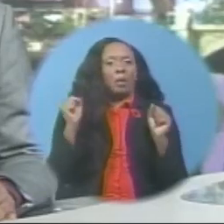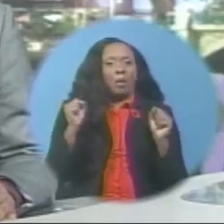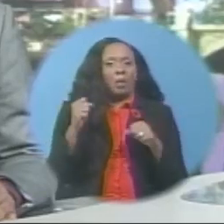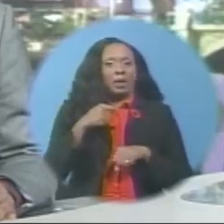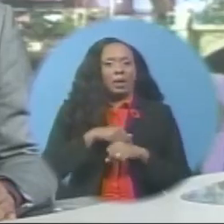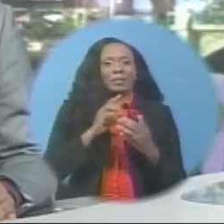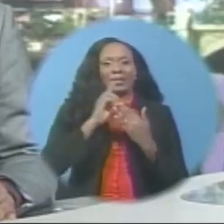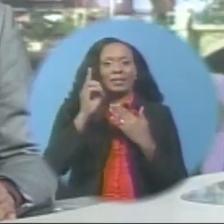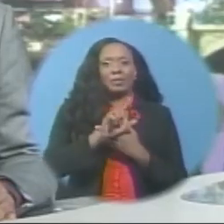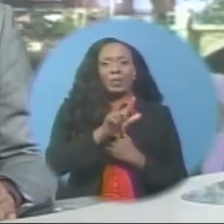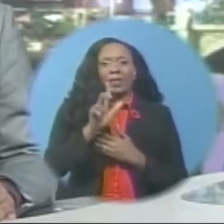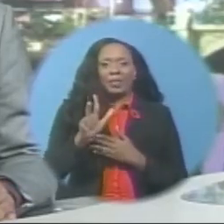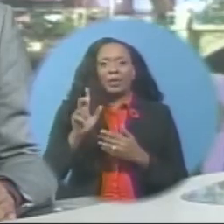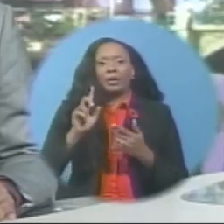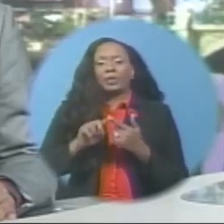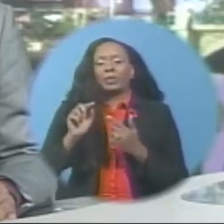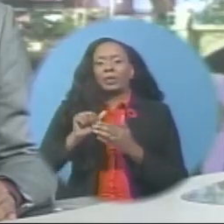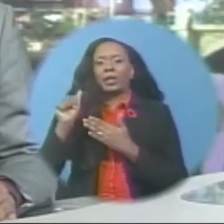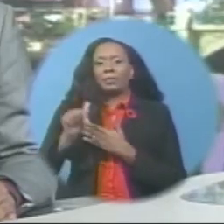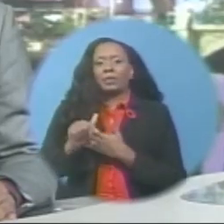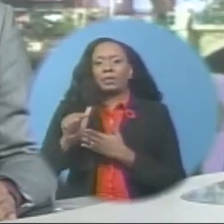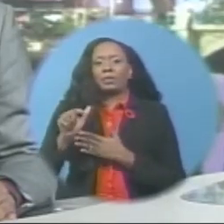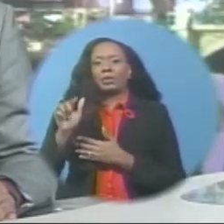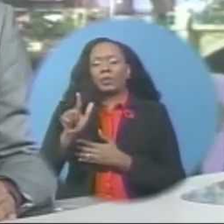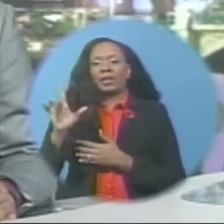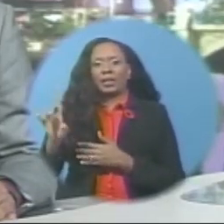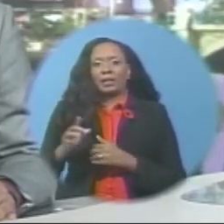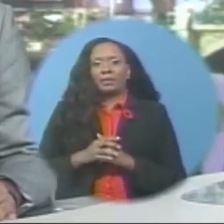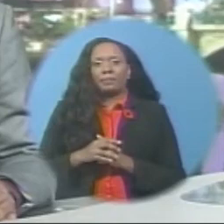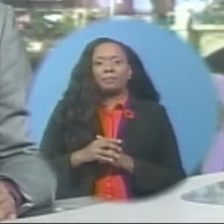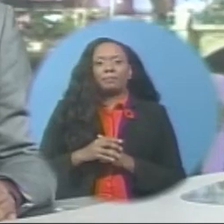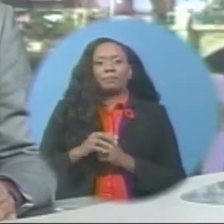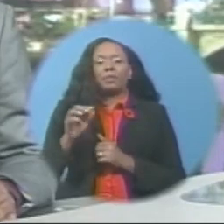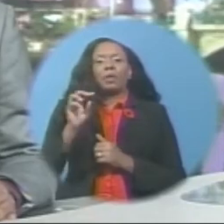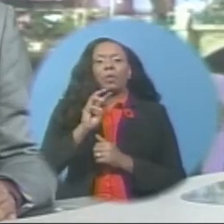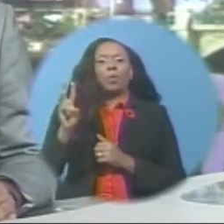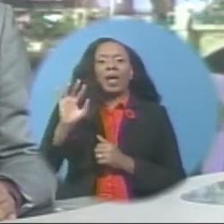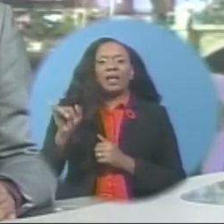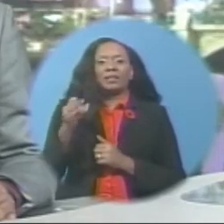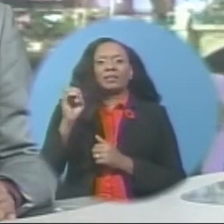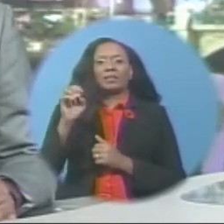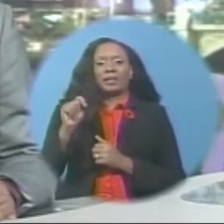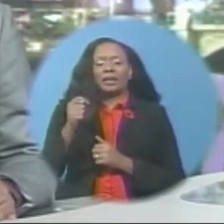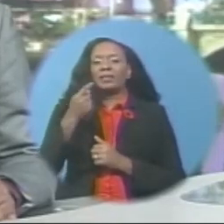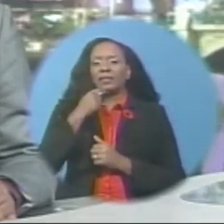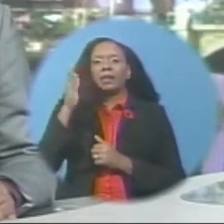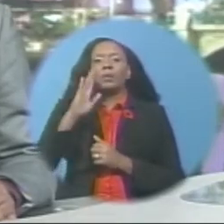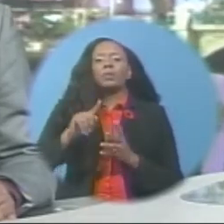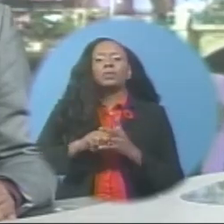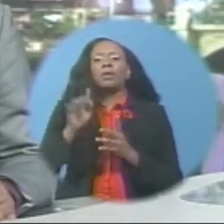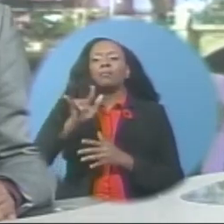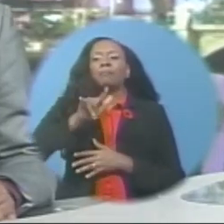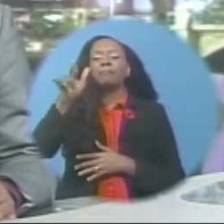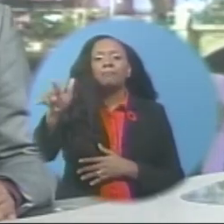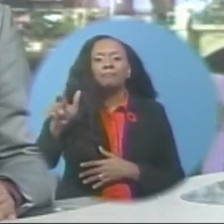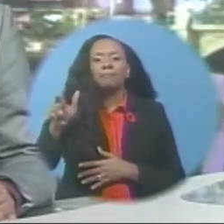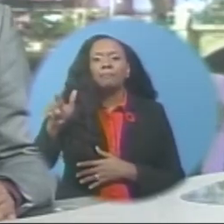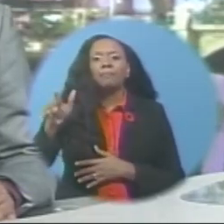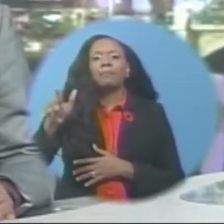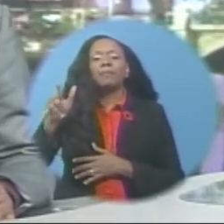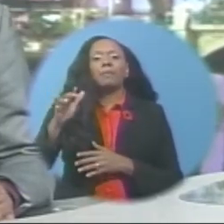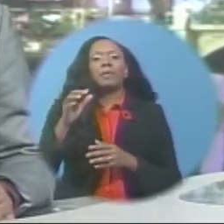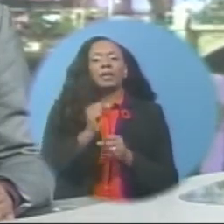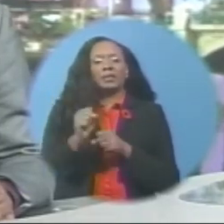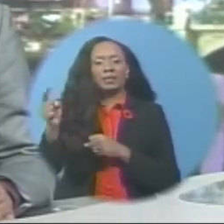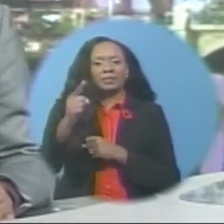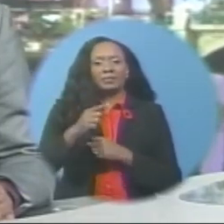meanwhile, says it will resume service to the Caribbean island in May. And electricity is likely to be fully restored across the